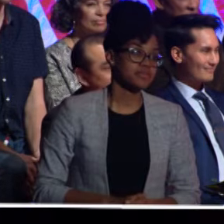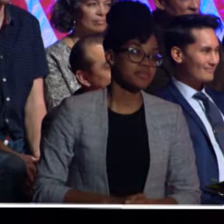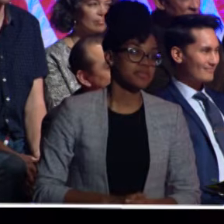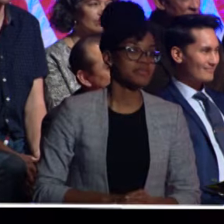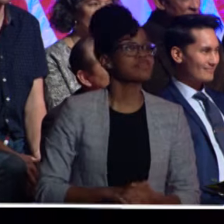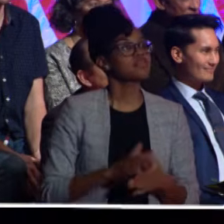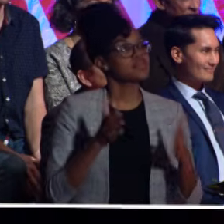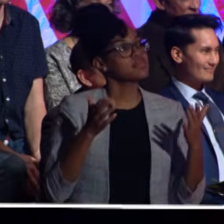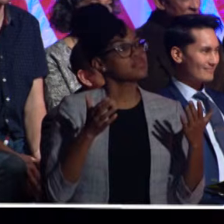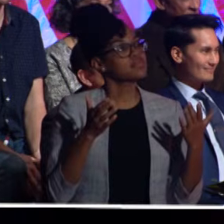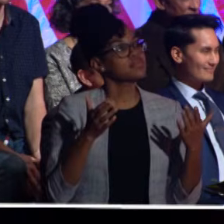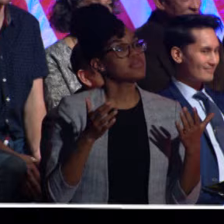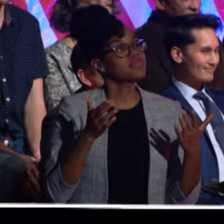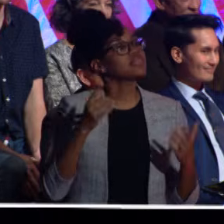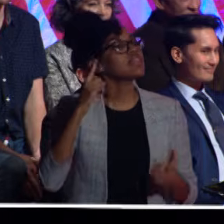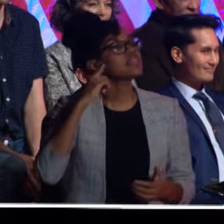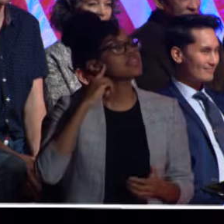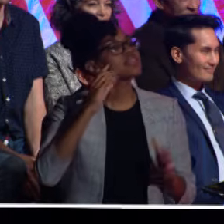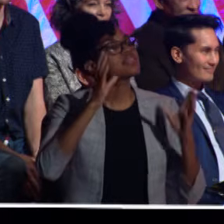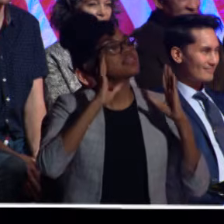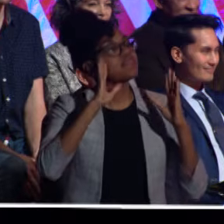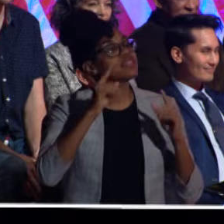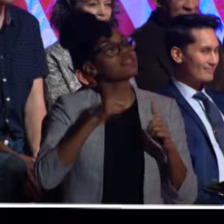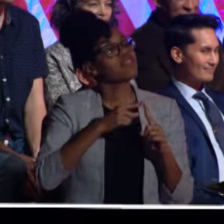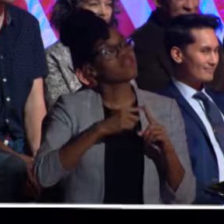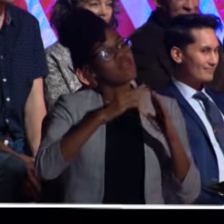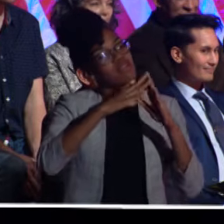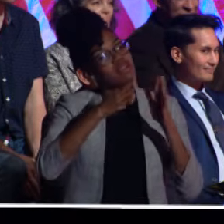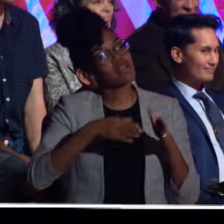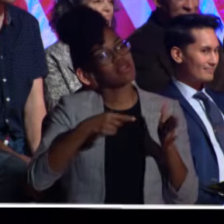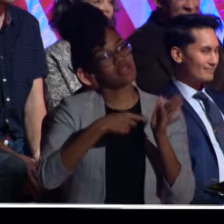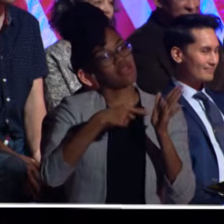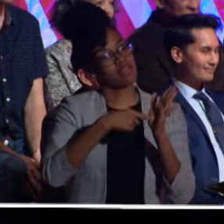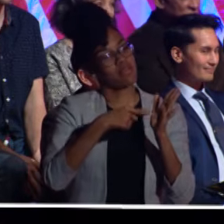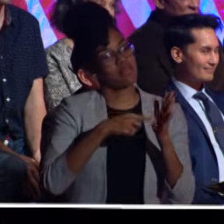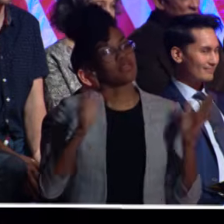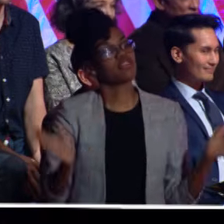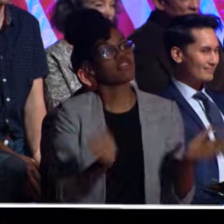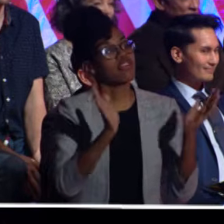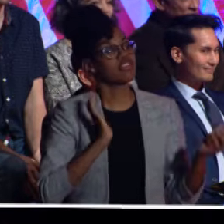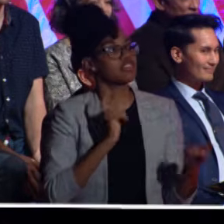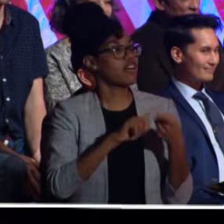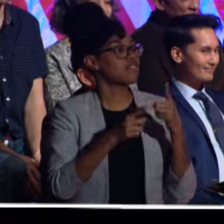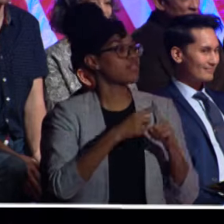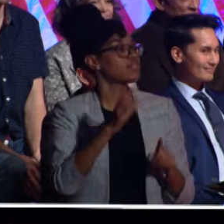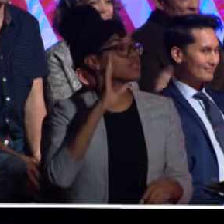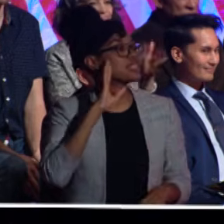Let's hear about affordable housing. Let's encourage our friends to listen for a while.